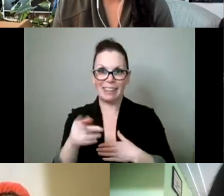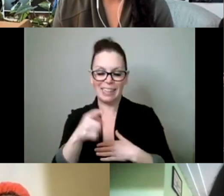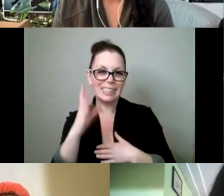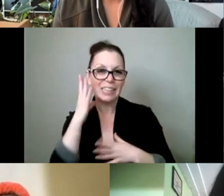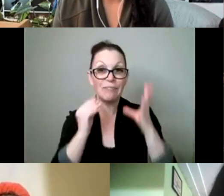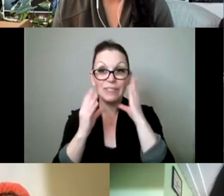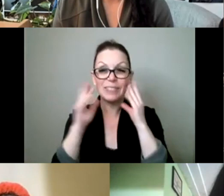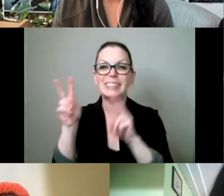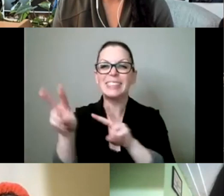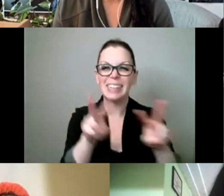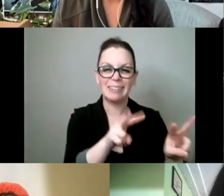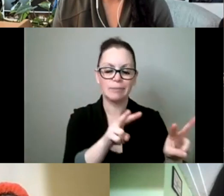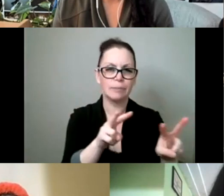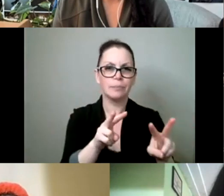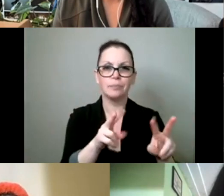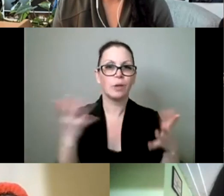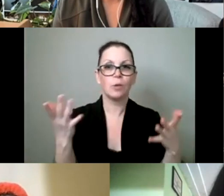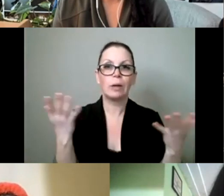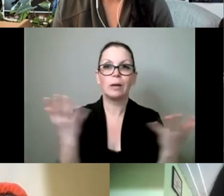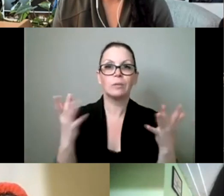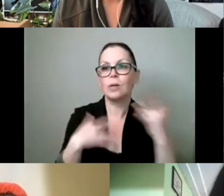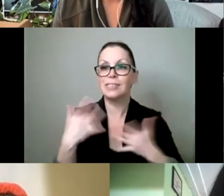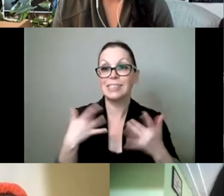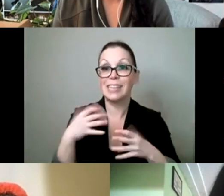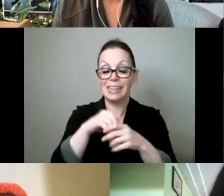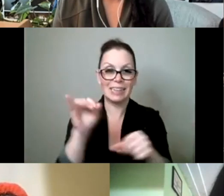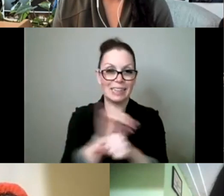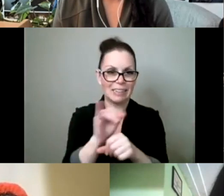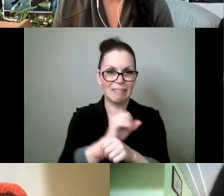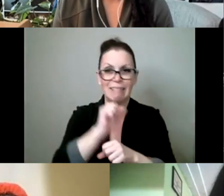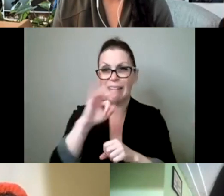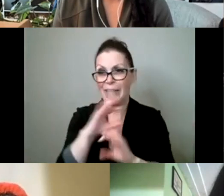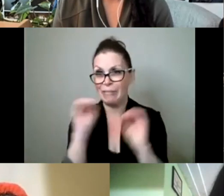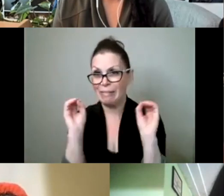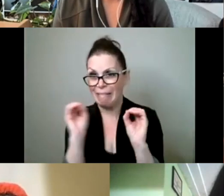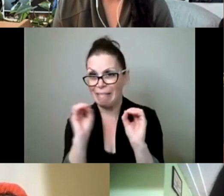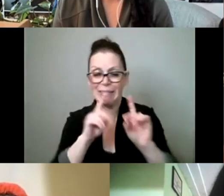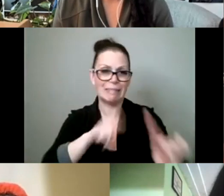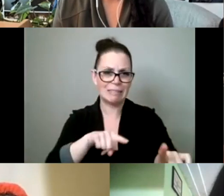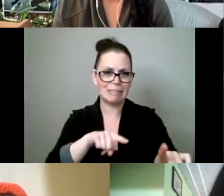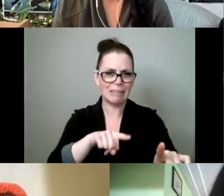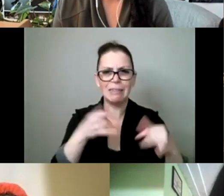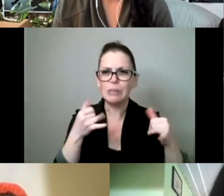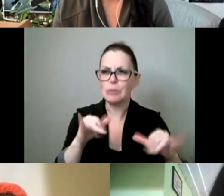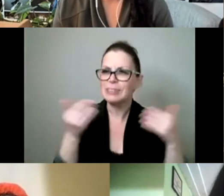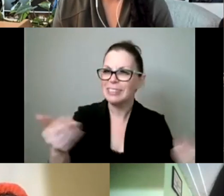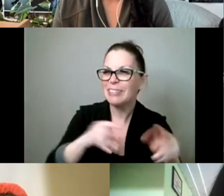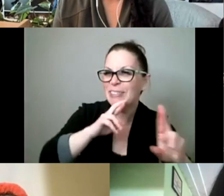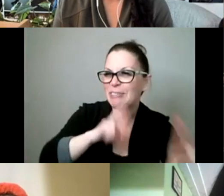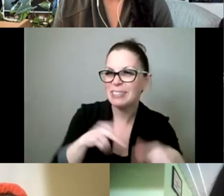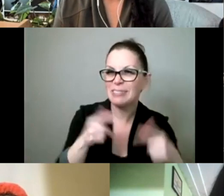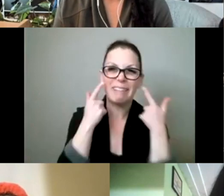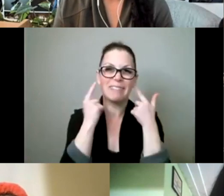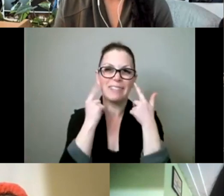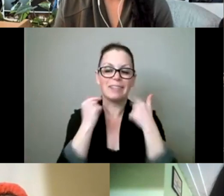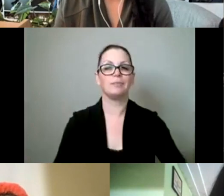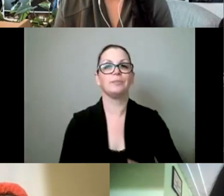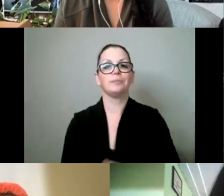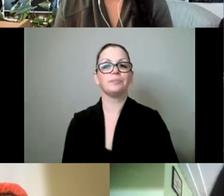now in the industry? And if nothing's the answer, you can still respond.